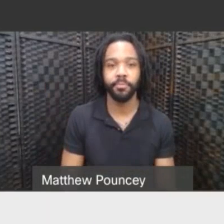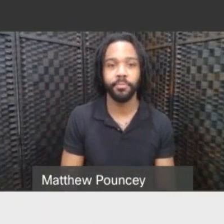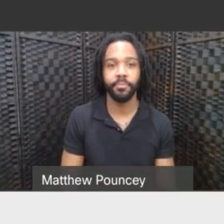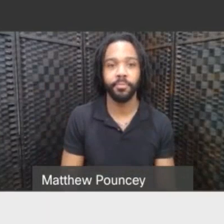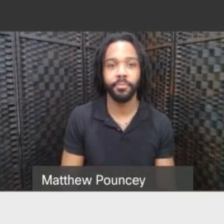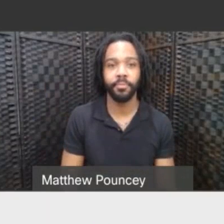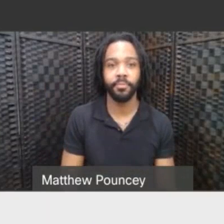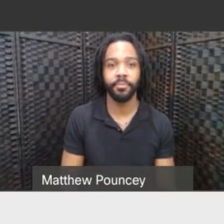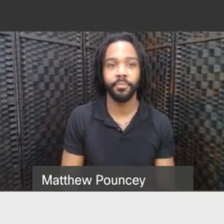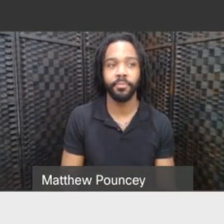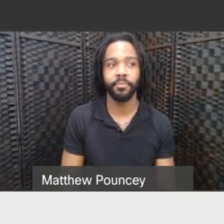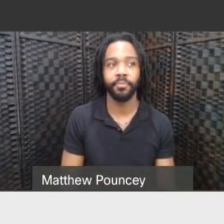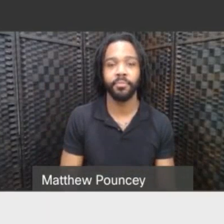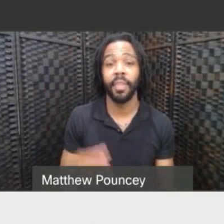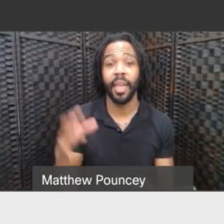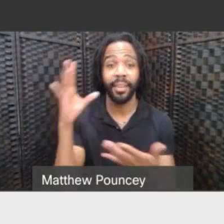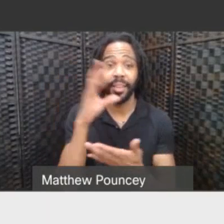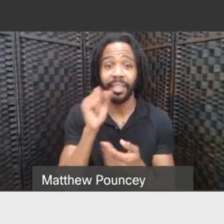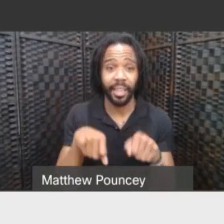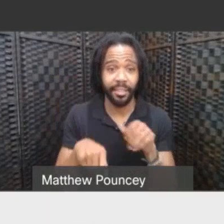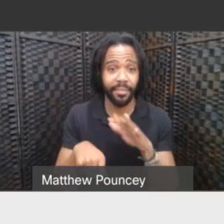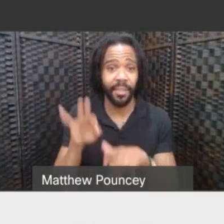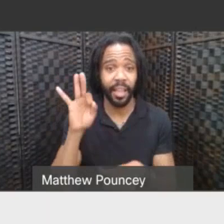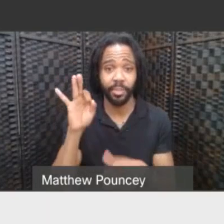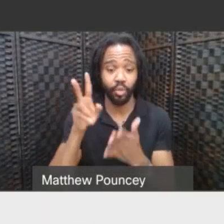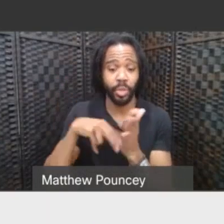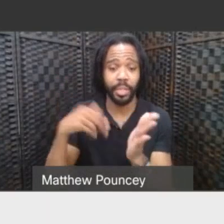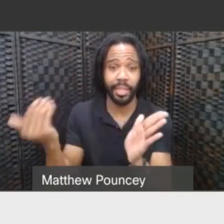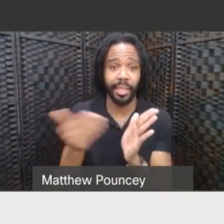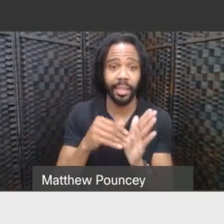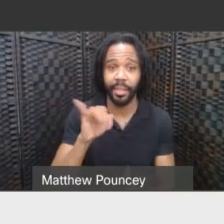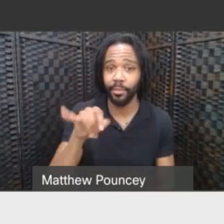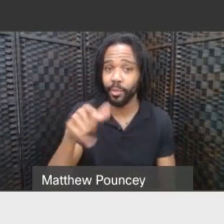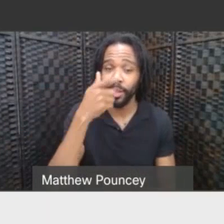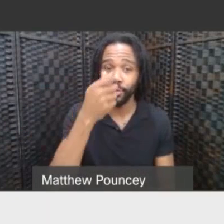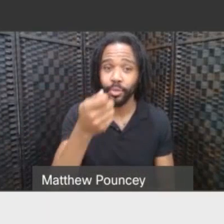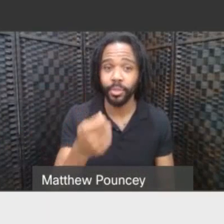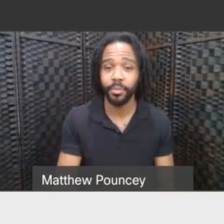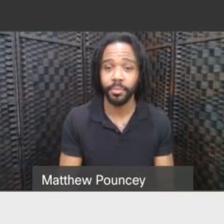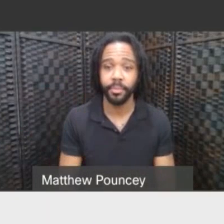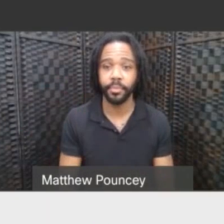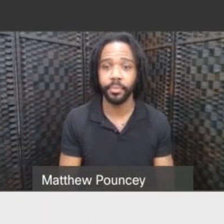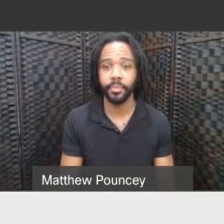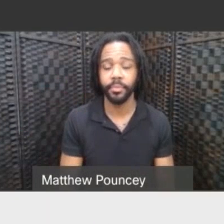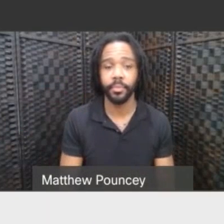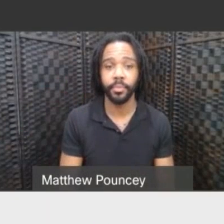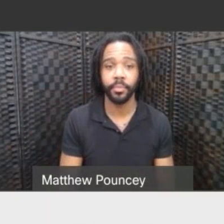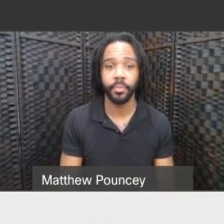I can find them and read them again if people are interested. And